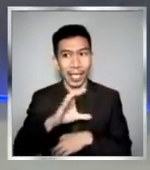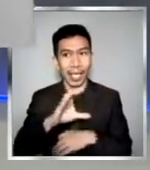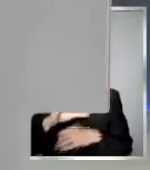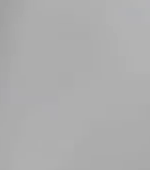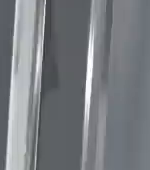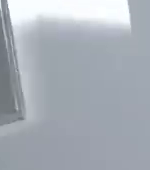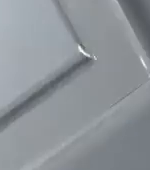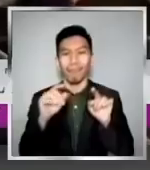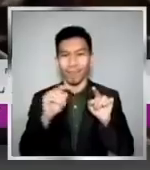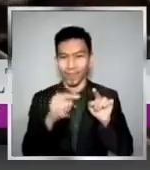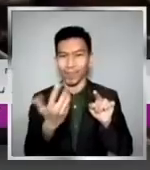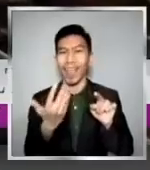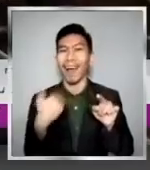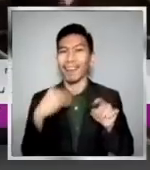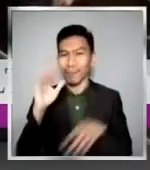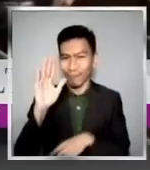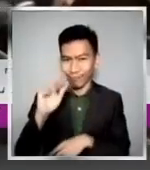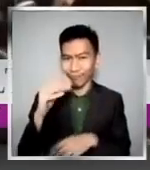Castillo.